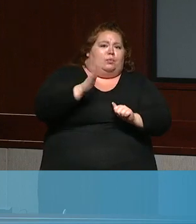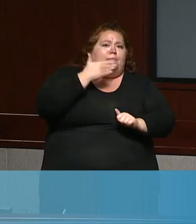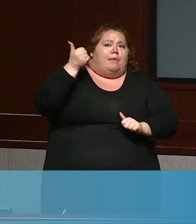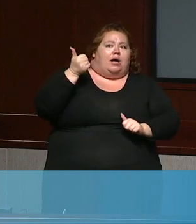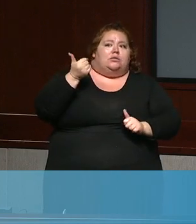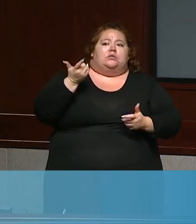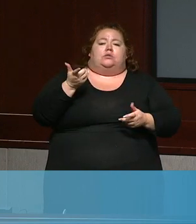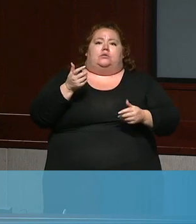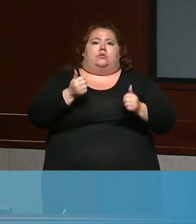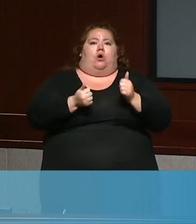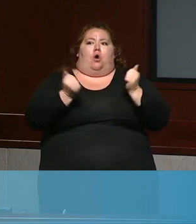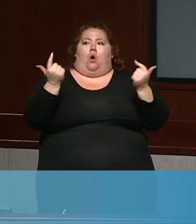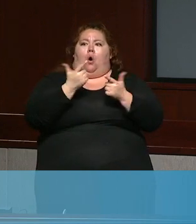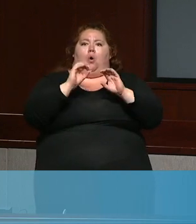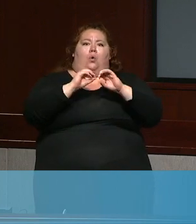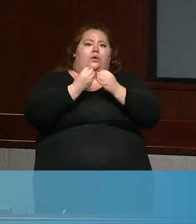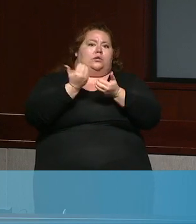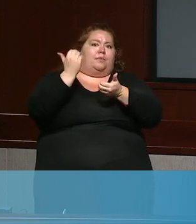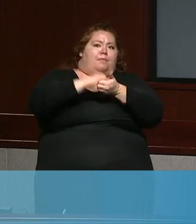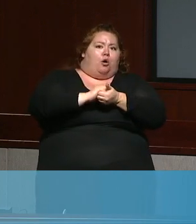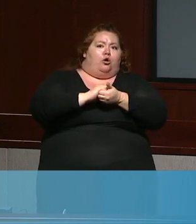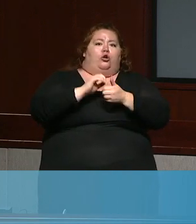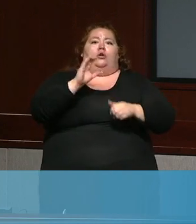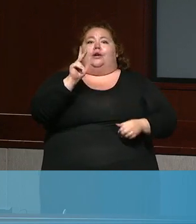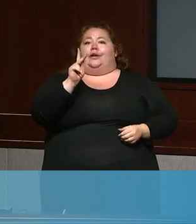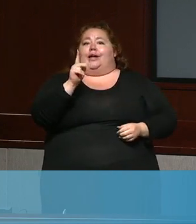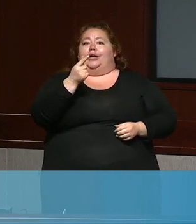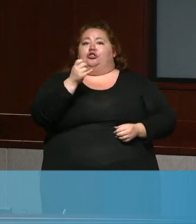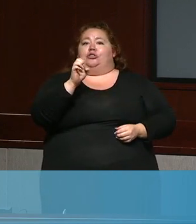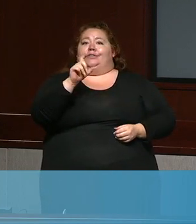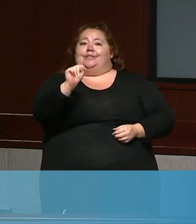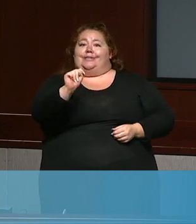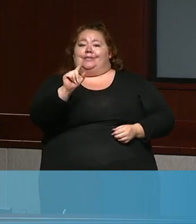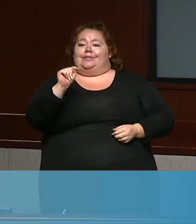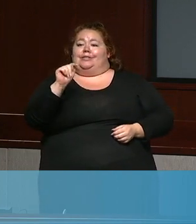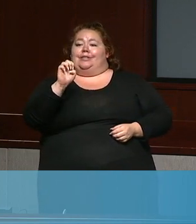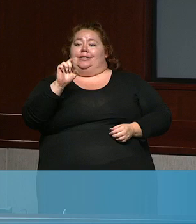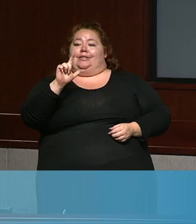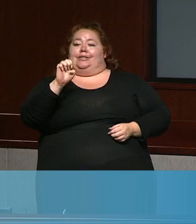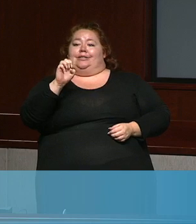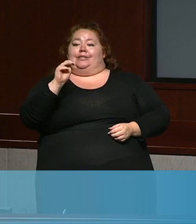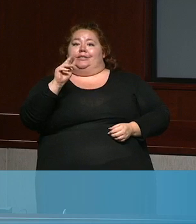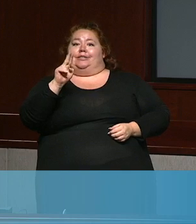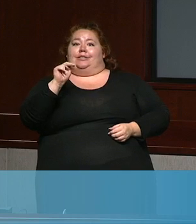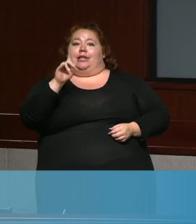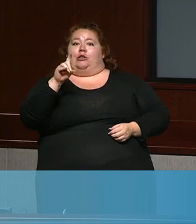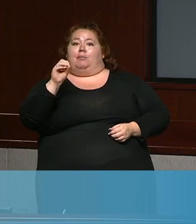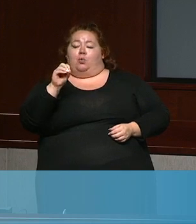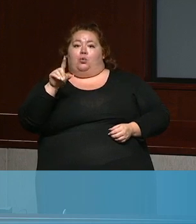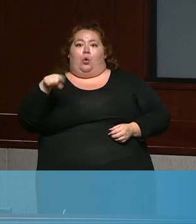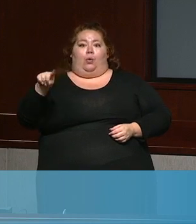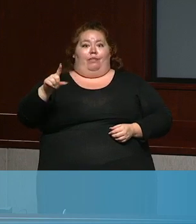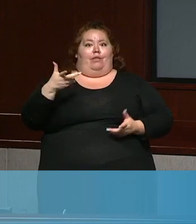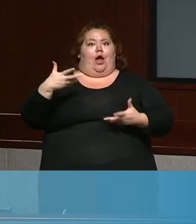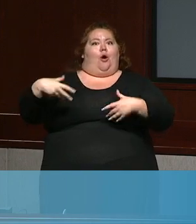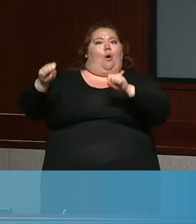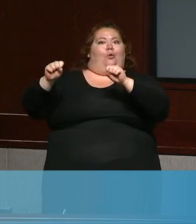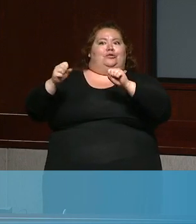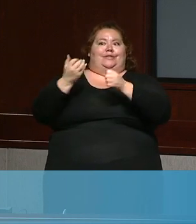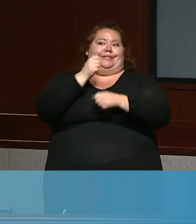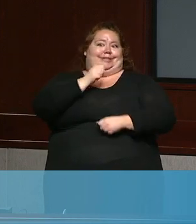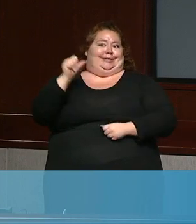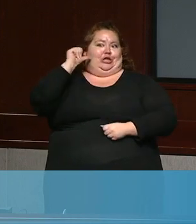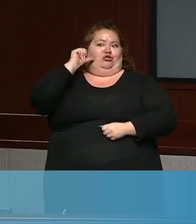we're partnering with. Thank you, KGET and Telemundo, for your hosting of a free testing site